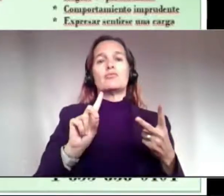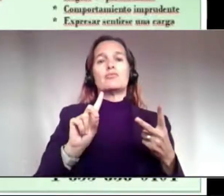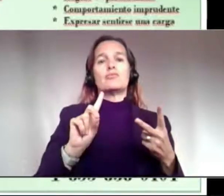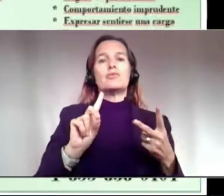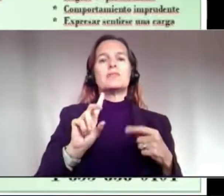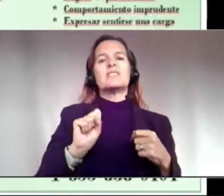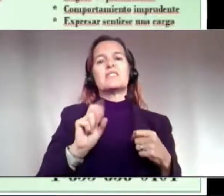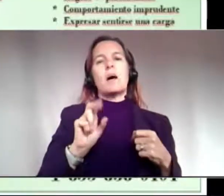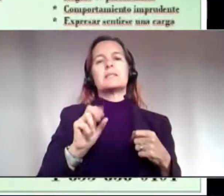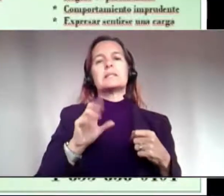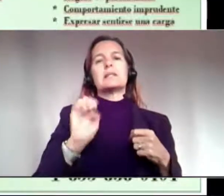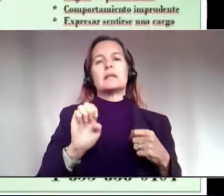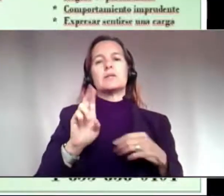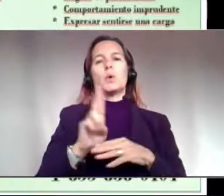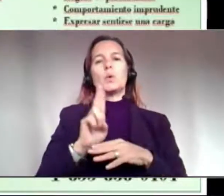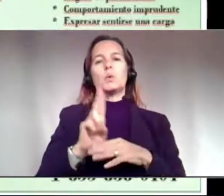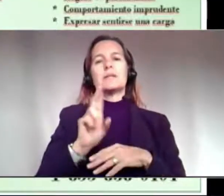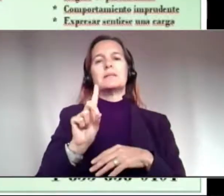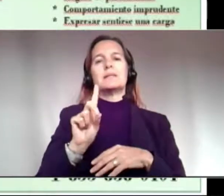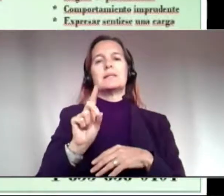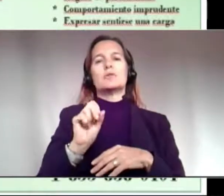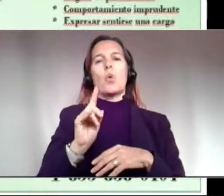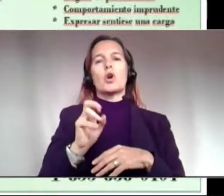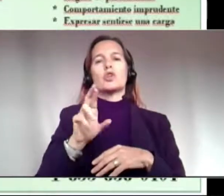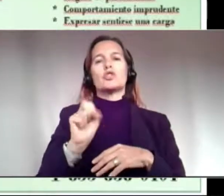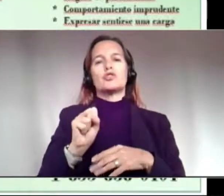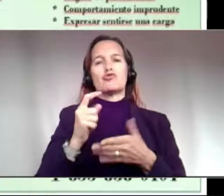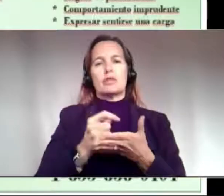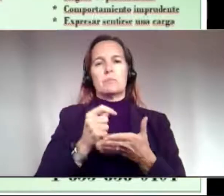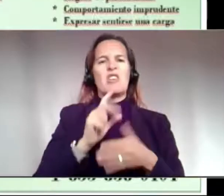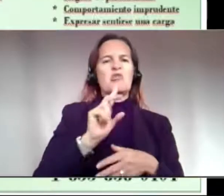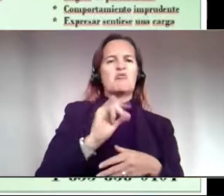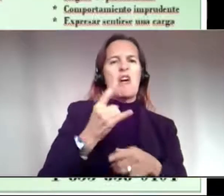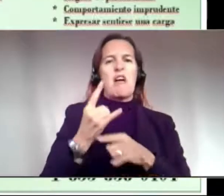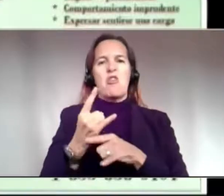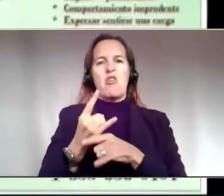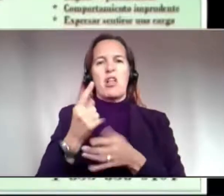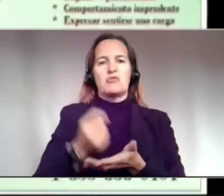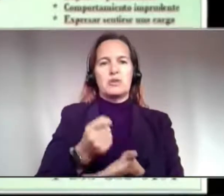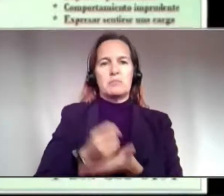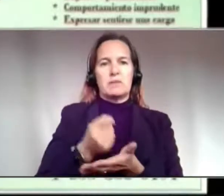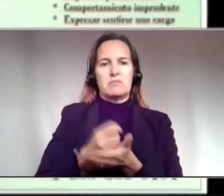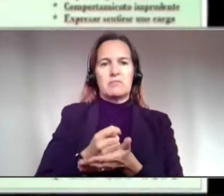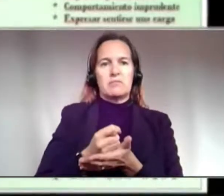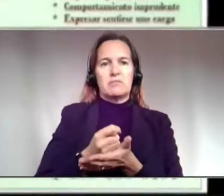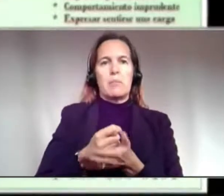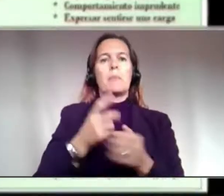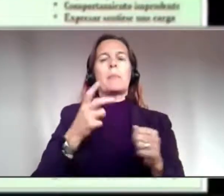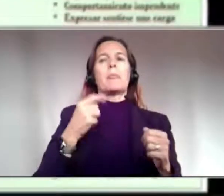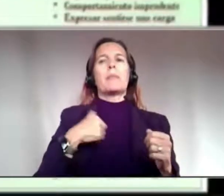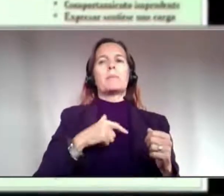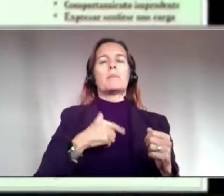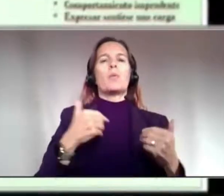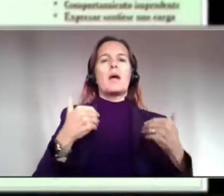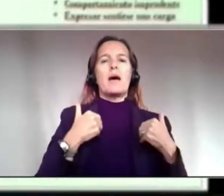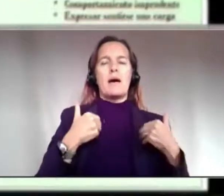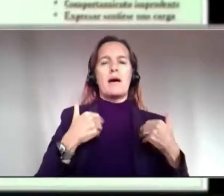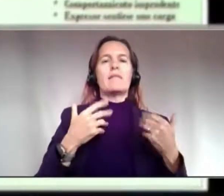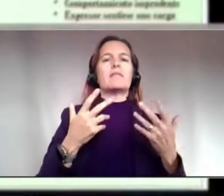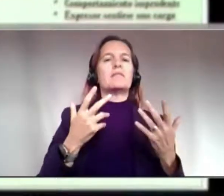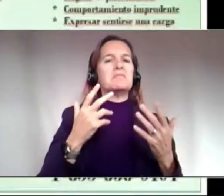disorder treatment services. Services are being provided through online platforms, telephone, and limited face-to-face